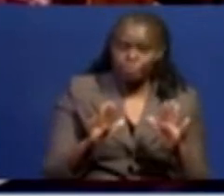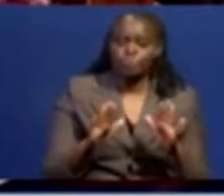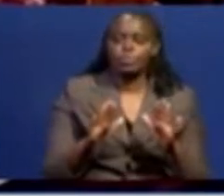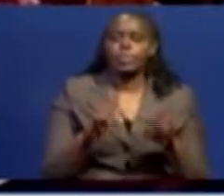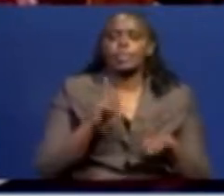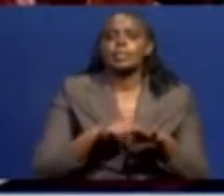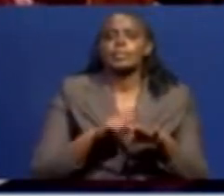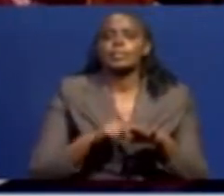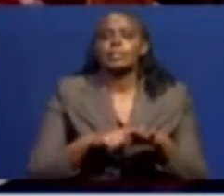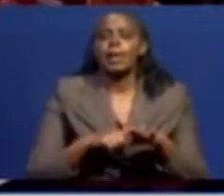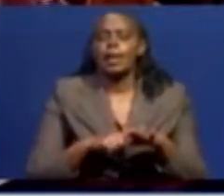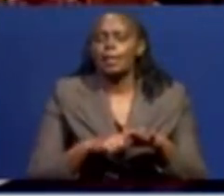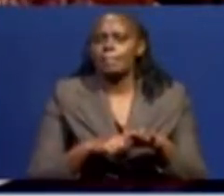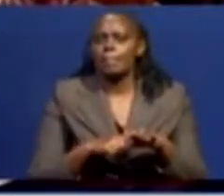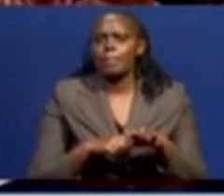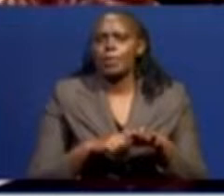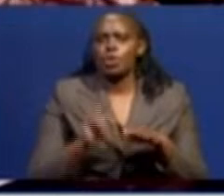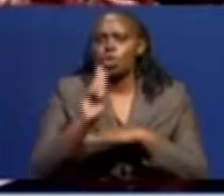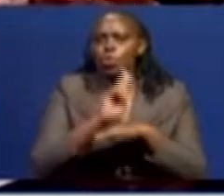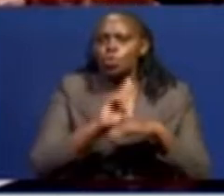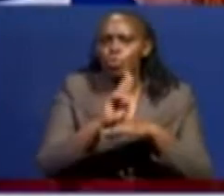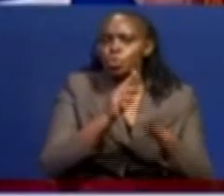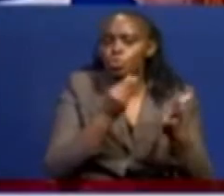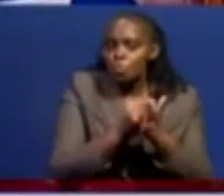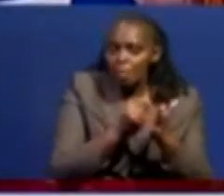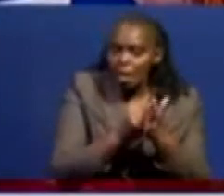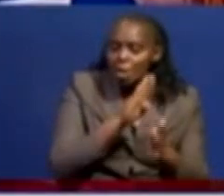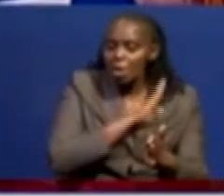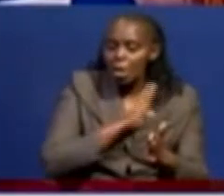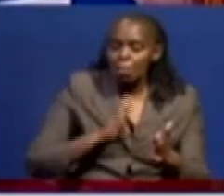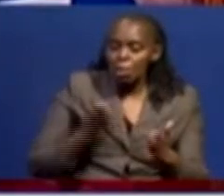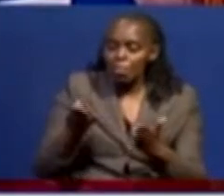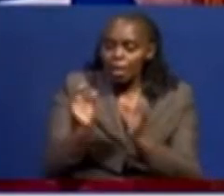of the expenditures, the board had not been fully constituted?